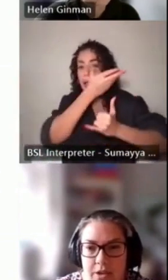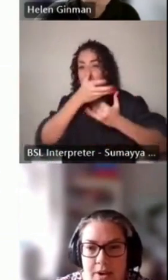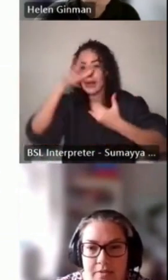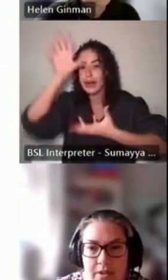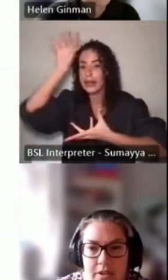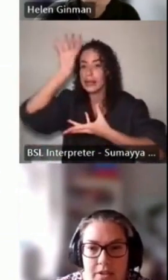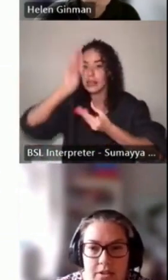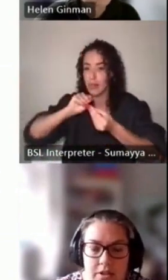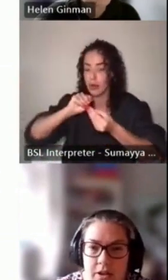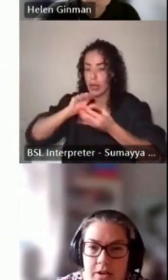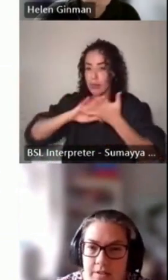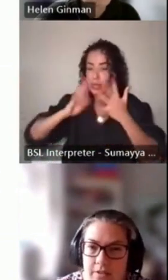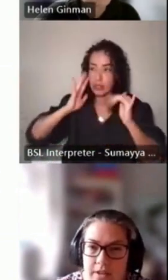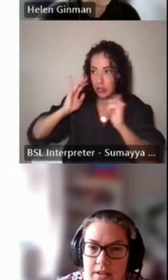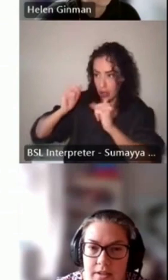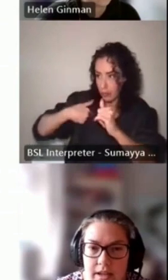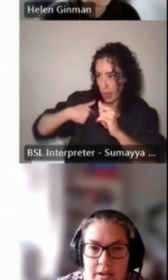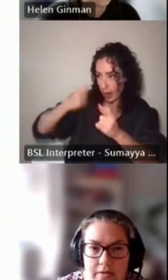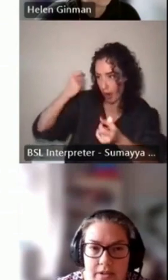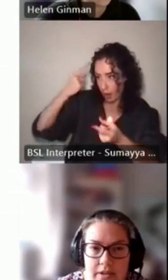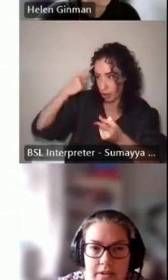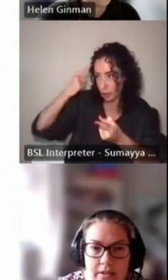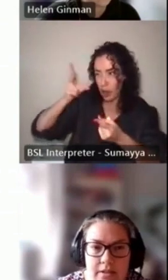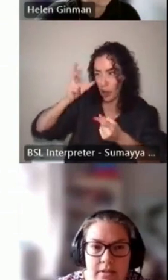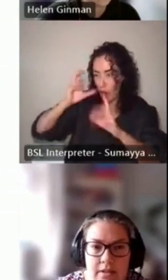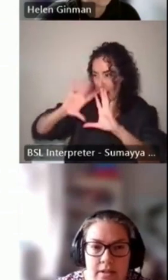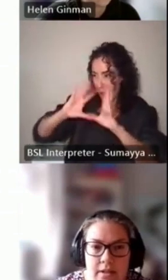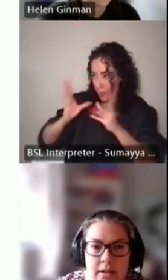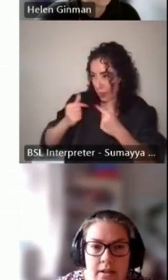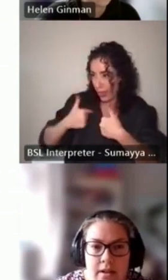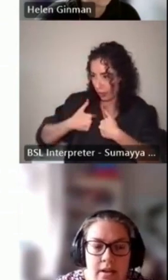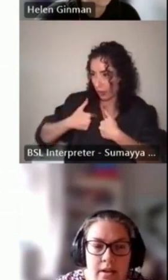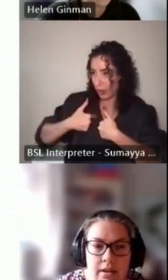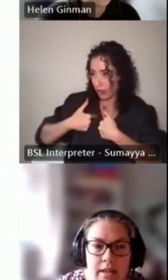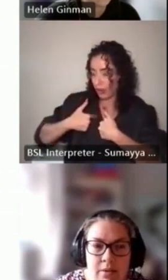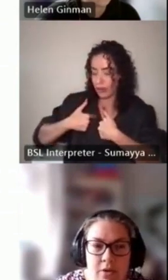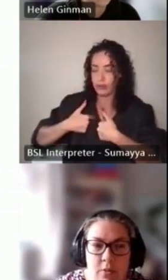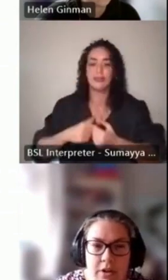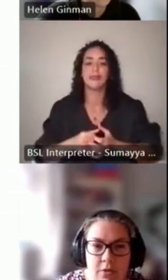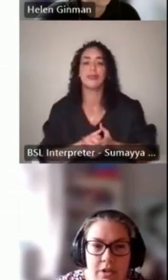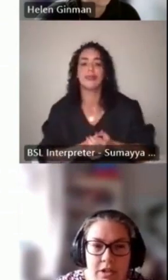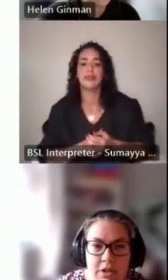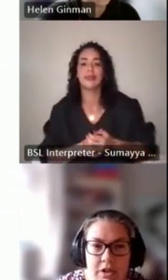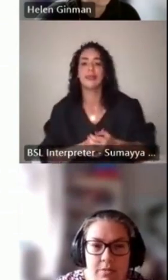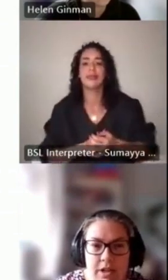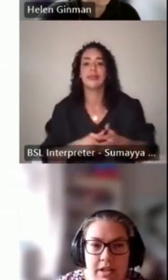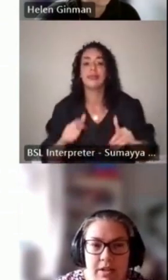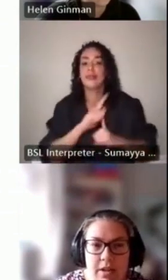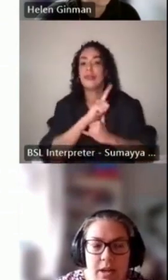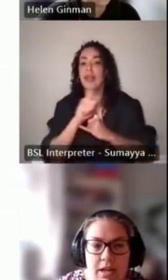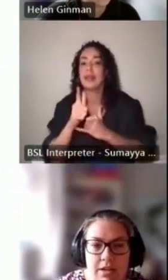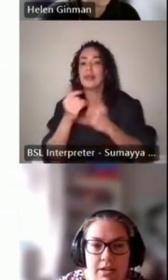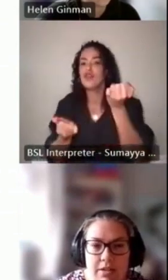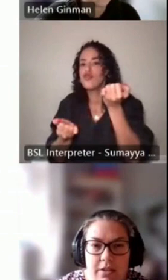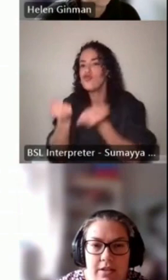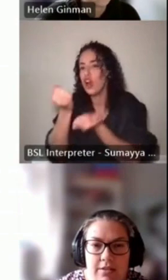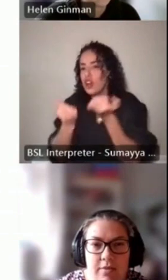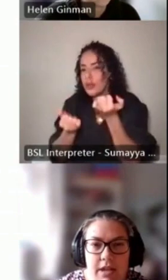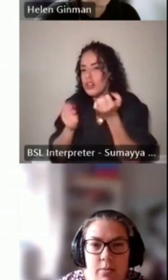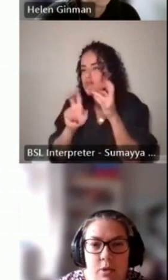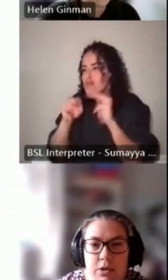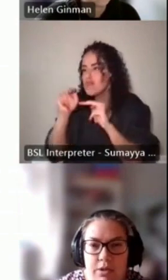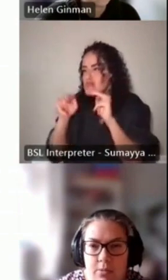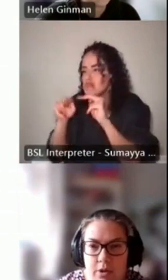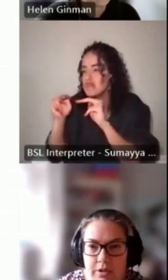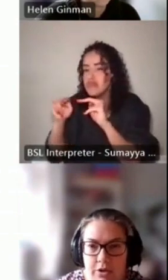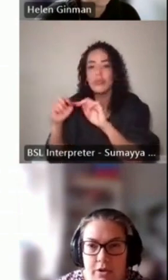in with them that you have understood and heard everything that they covered. Then we've got withholding judgment and opinion. So this is